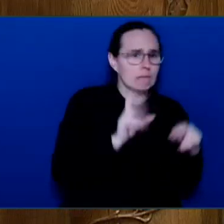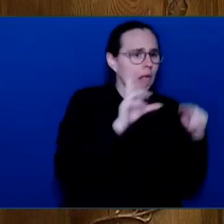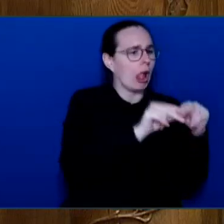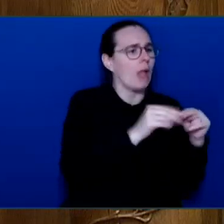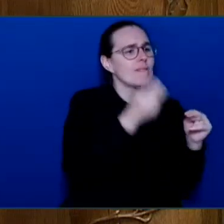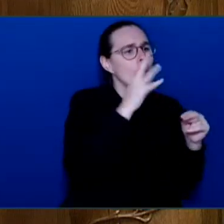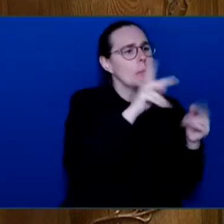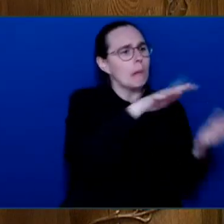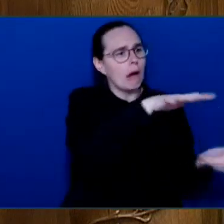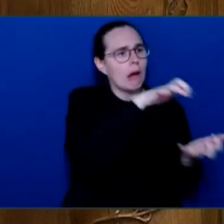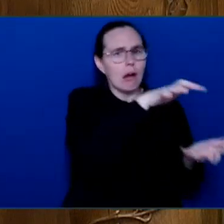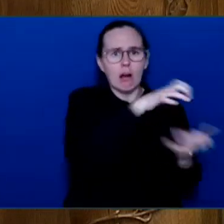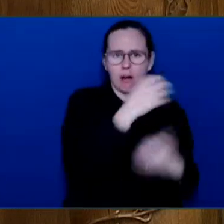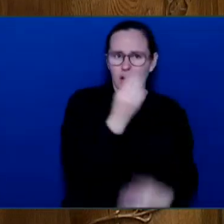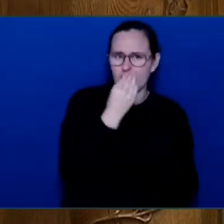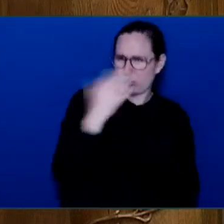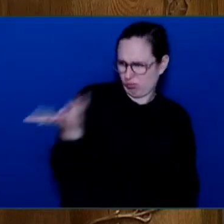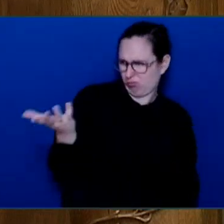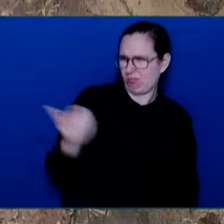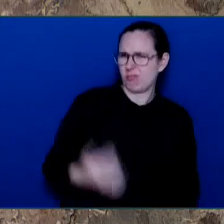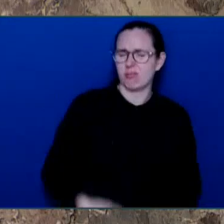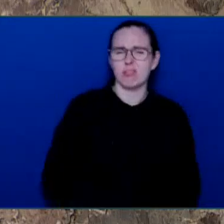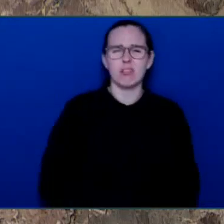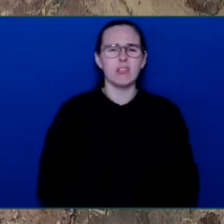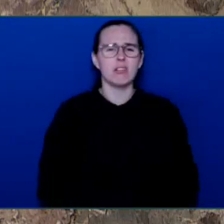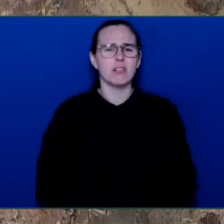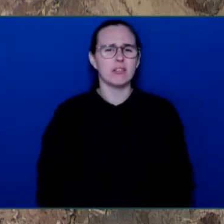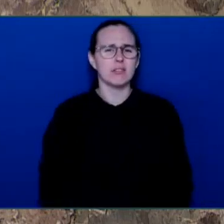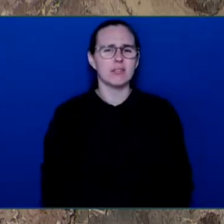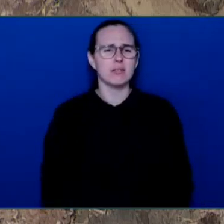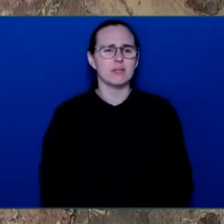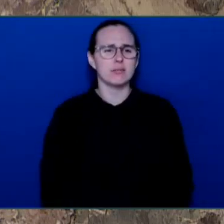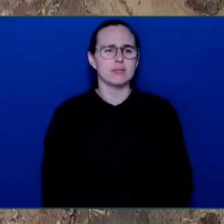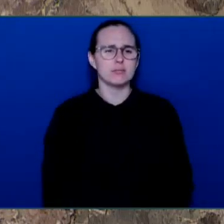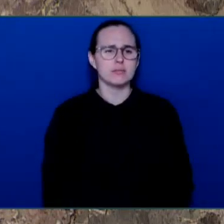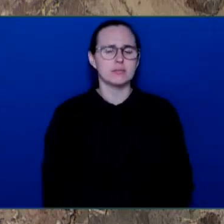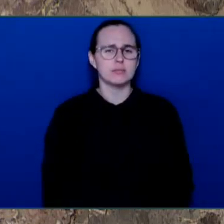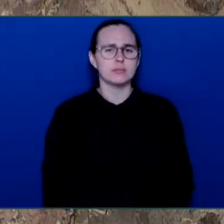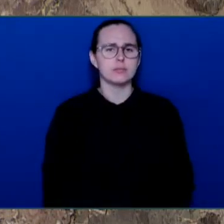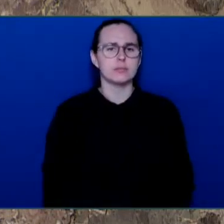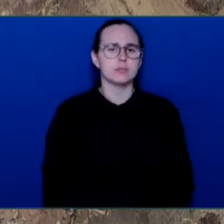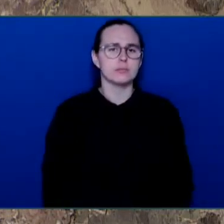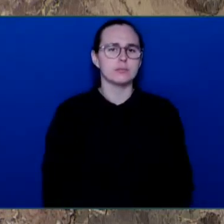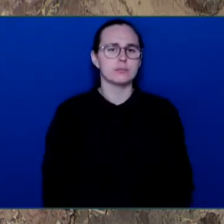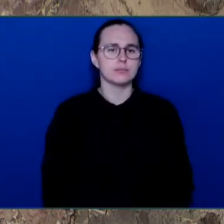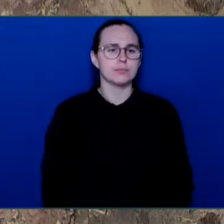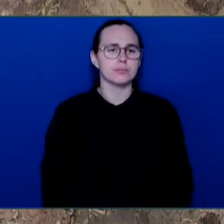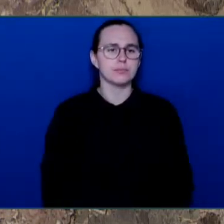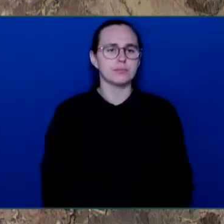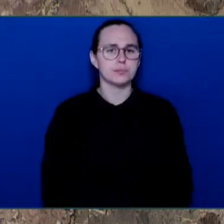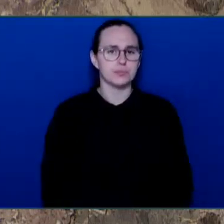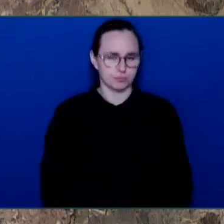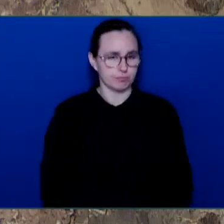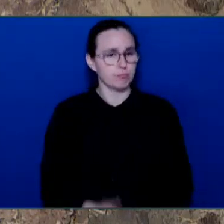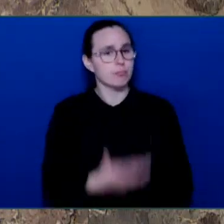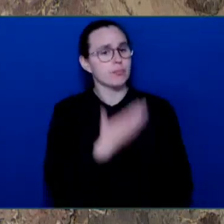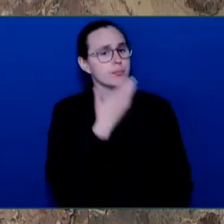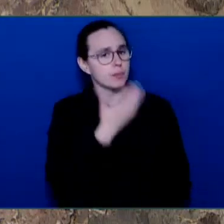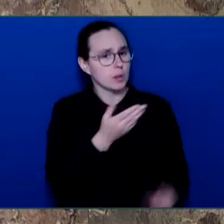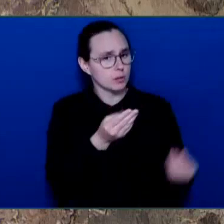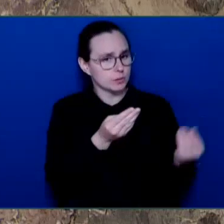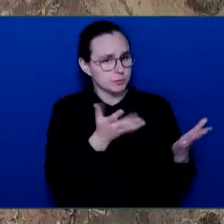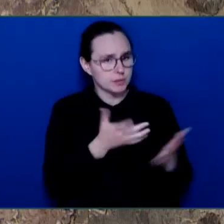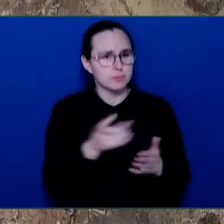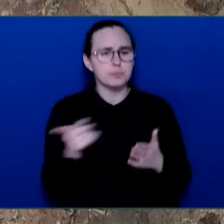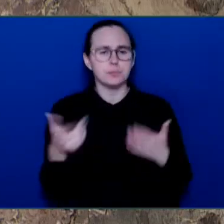Environment. Thank you very much, Mr. Speaker. British Columbians have made it absolutely clear that they're deeply concerned